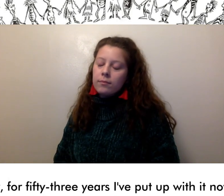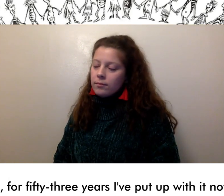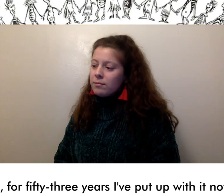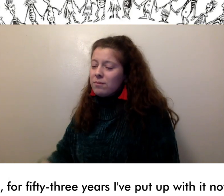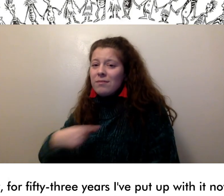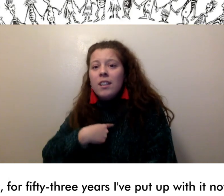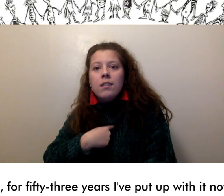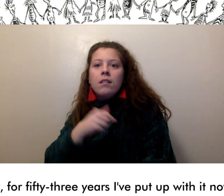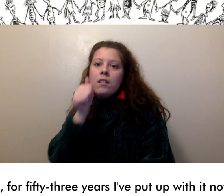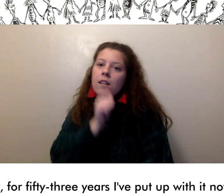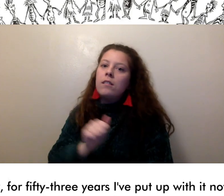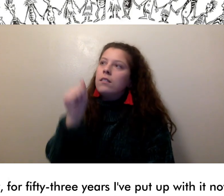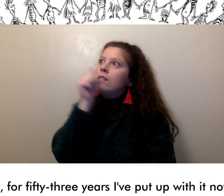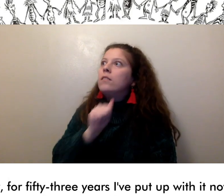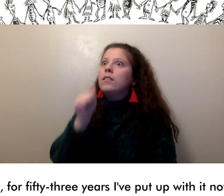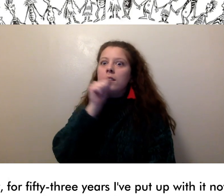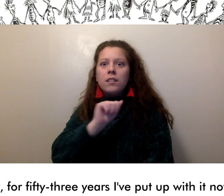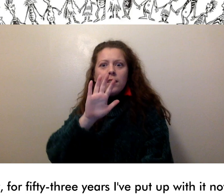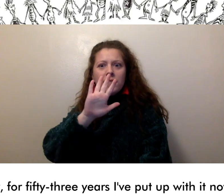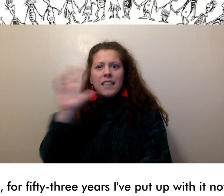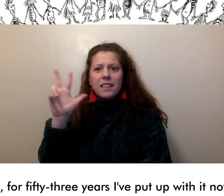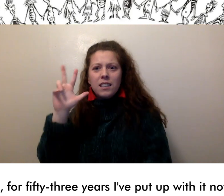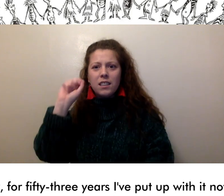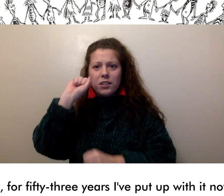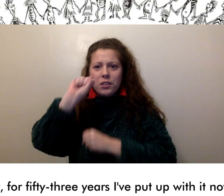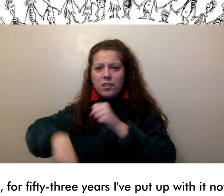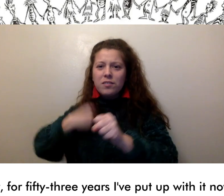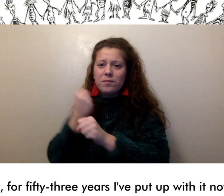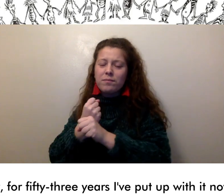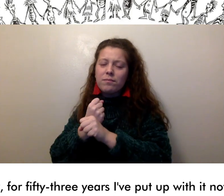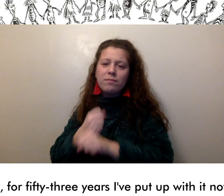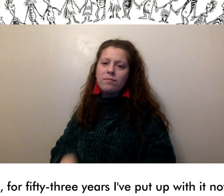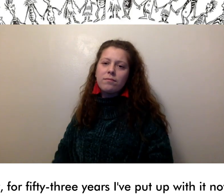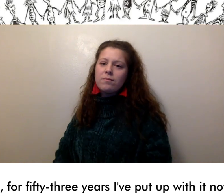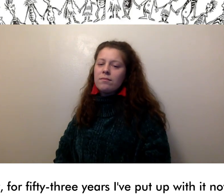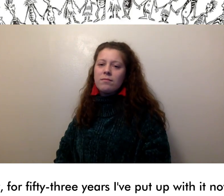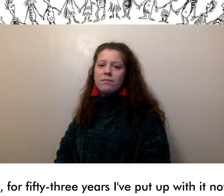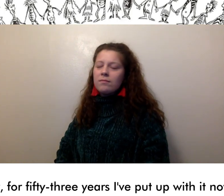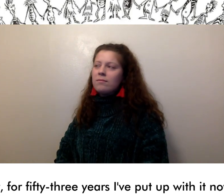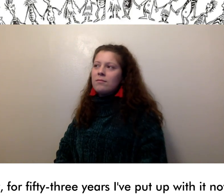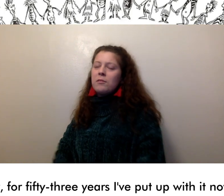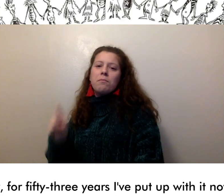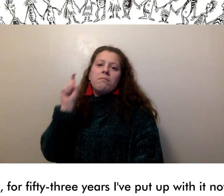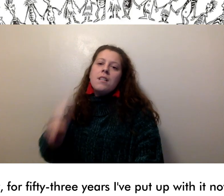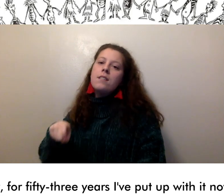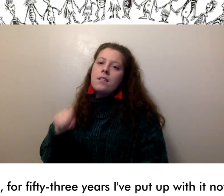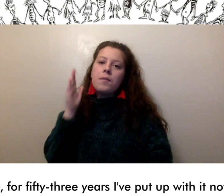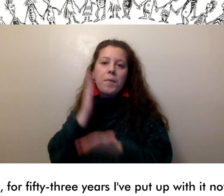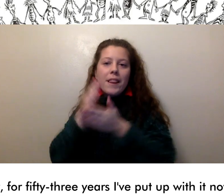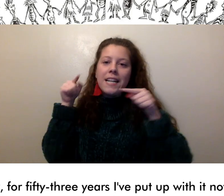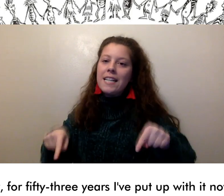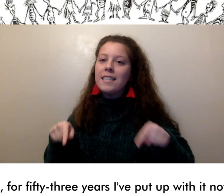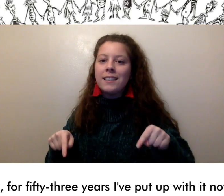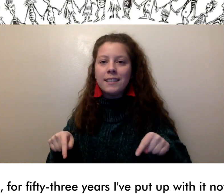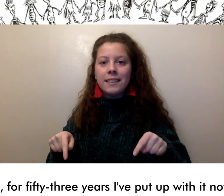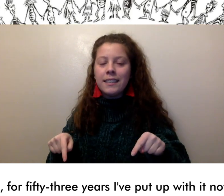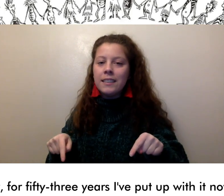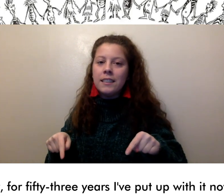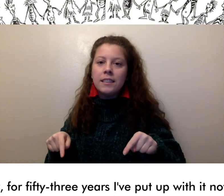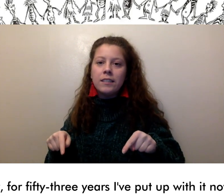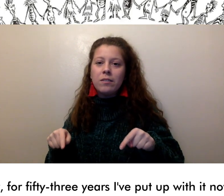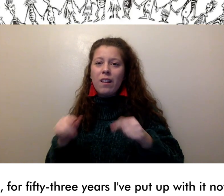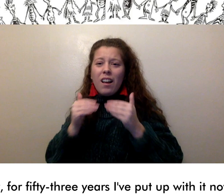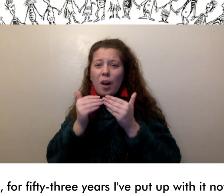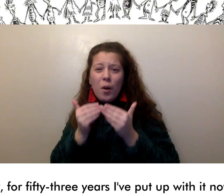Why, for 53 years I've put up with it now. I must stop this Christmas from coming. But